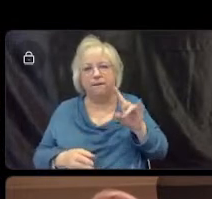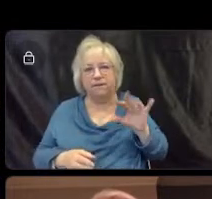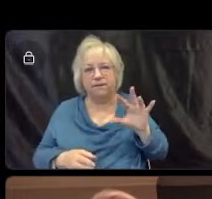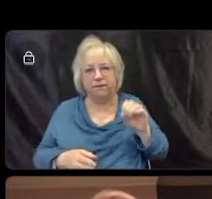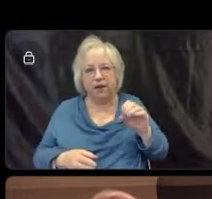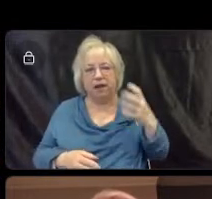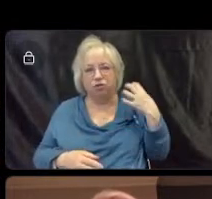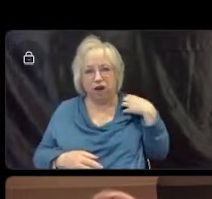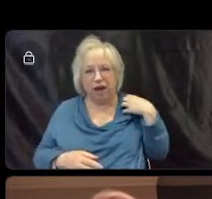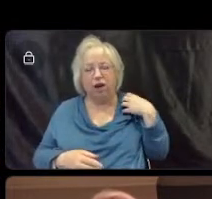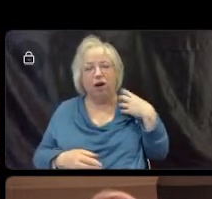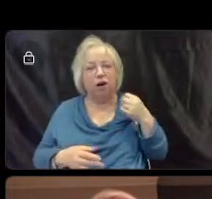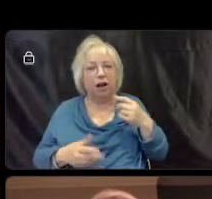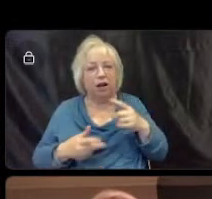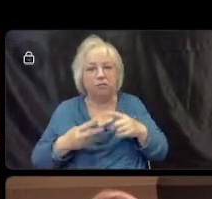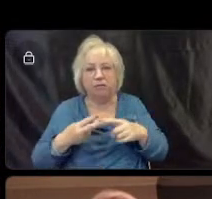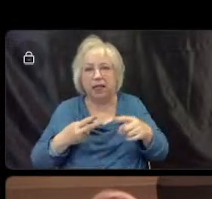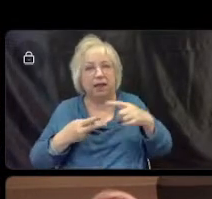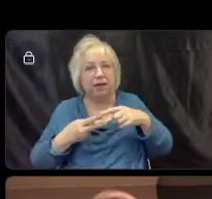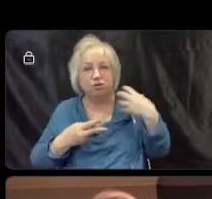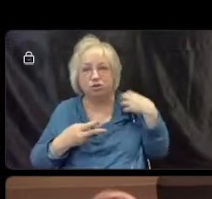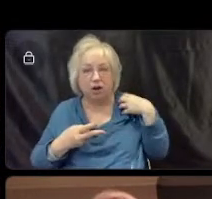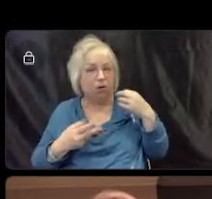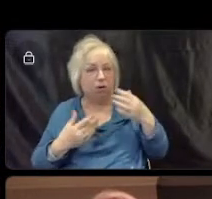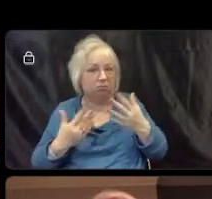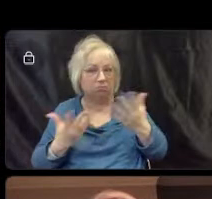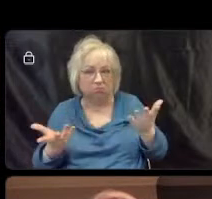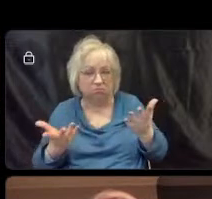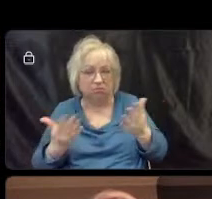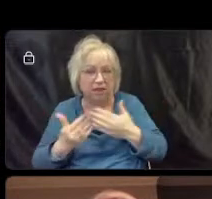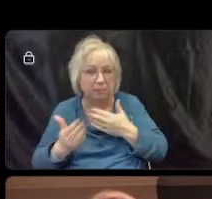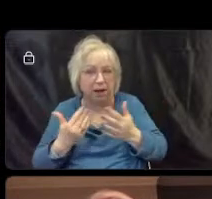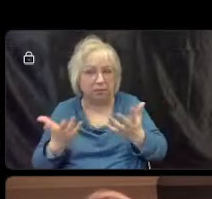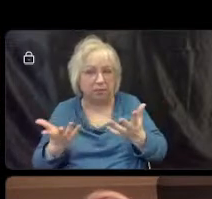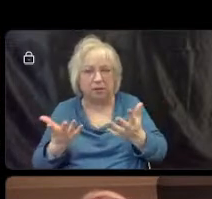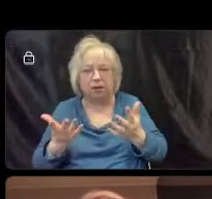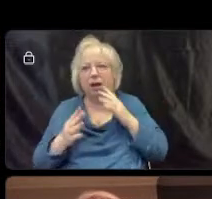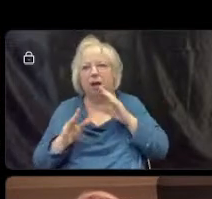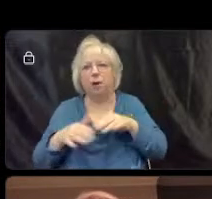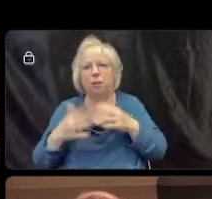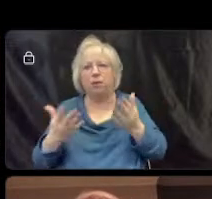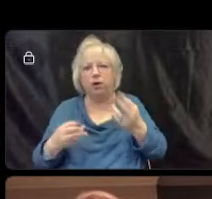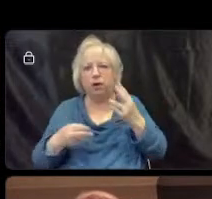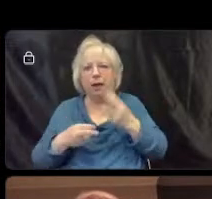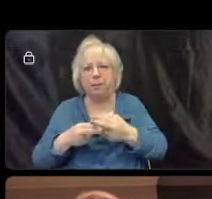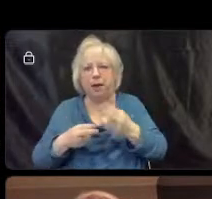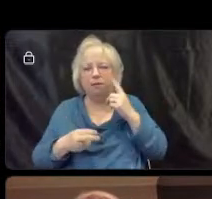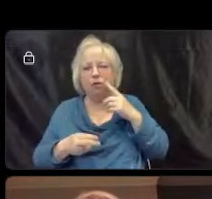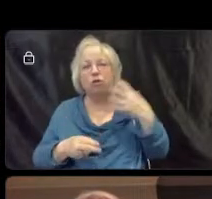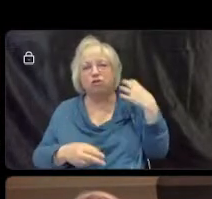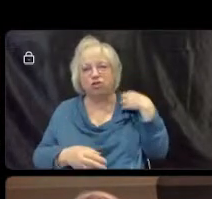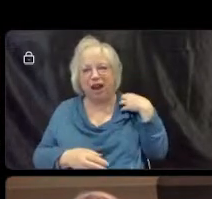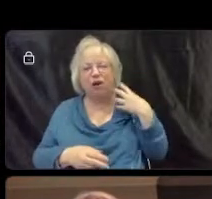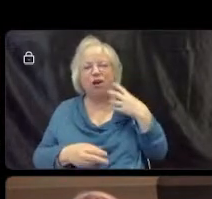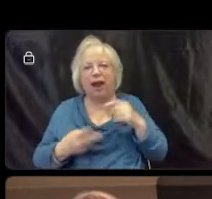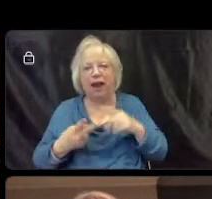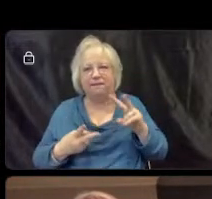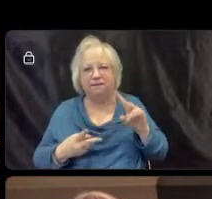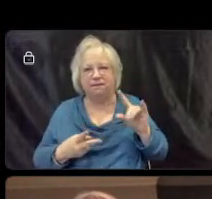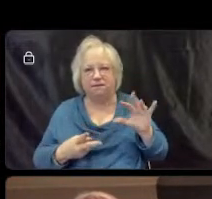chair and then chair, or does it matter? Well, I guess we'll open the floor for nominations for chair and vice chair.